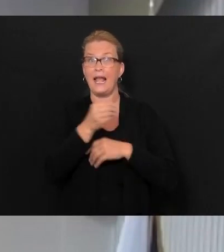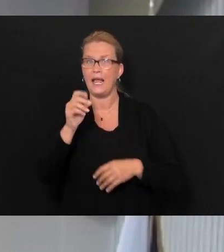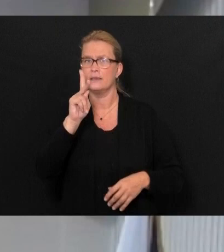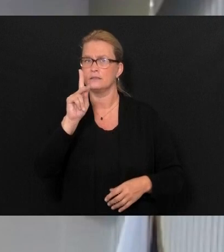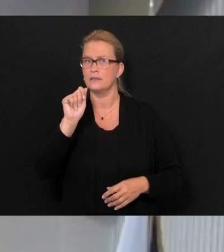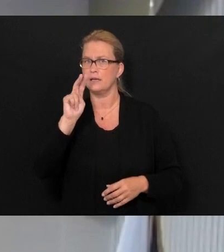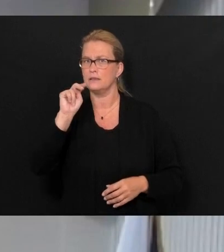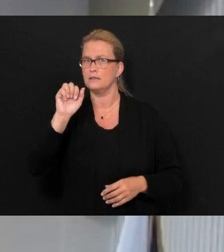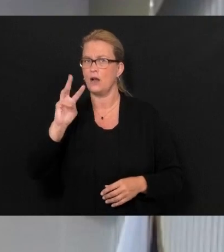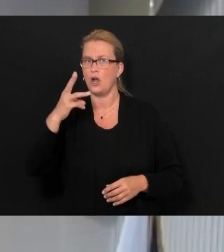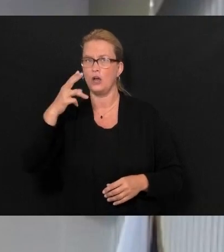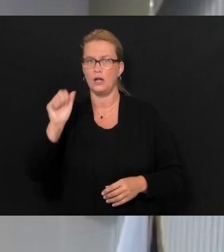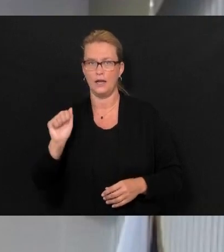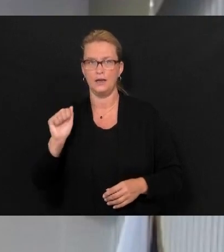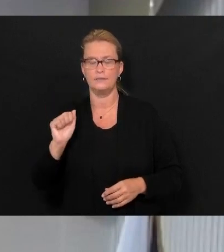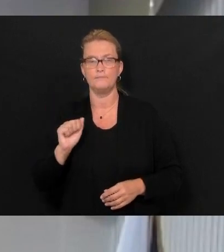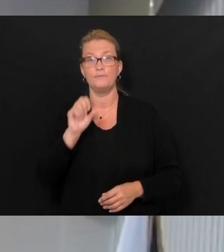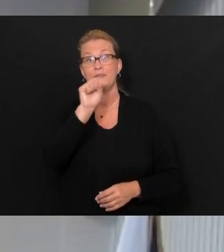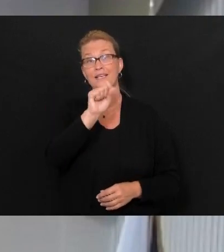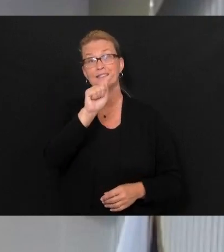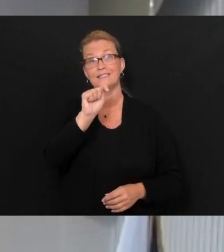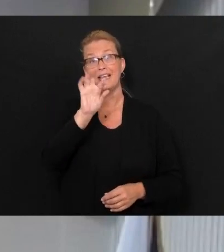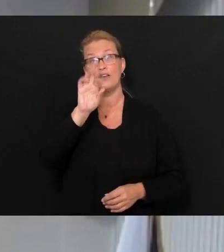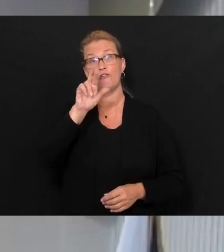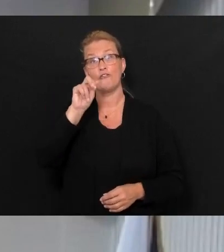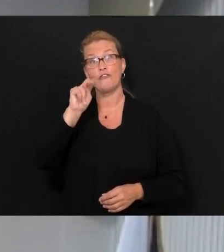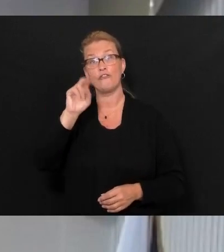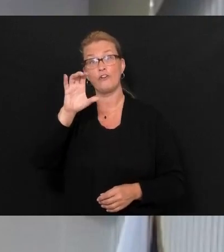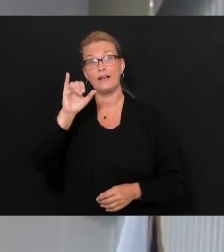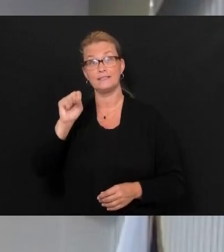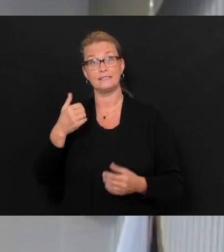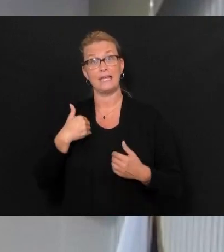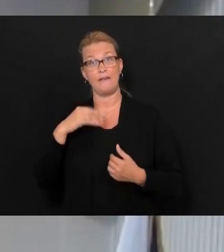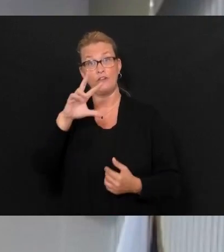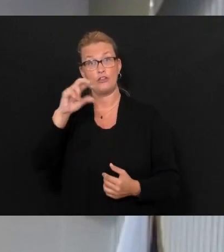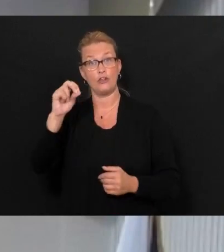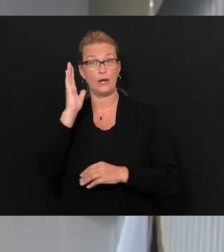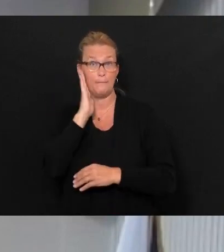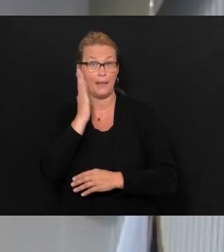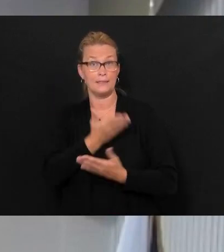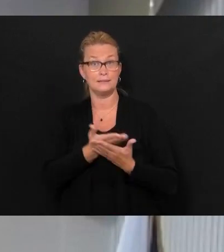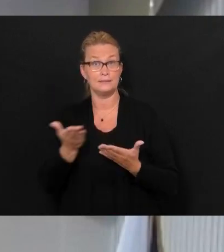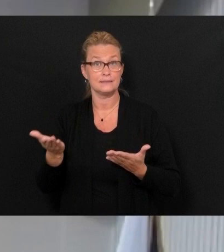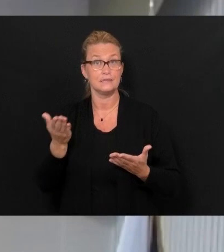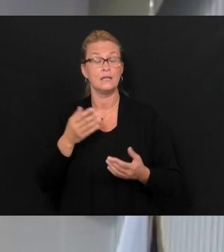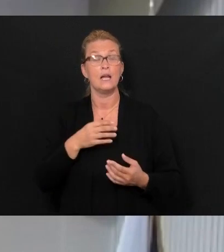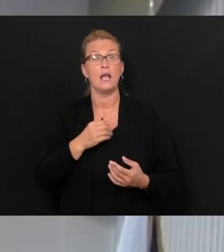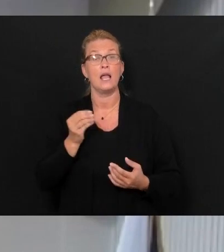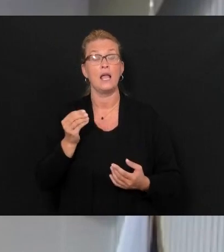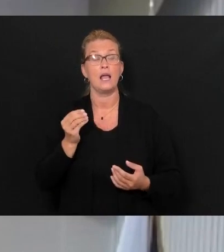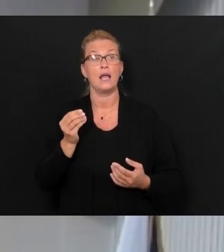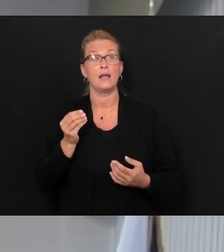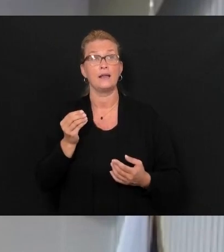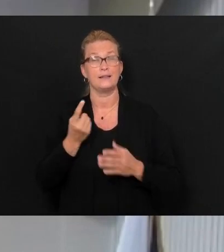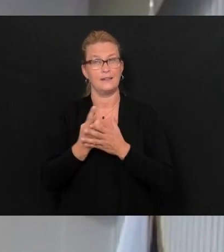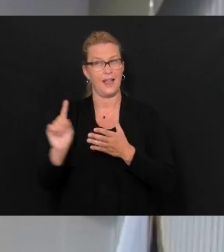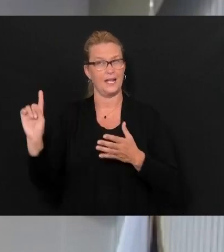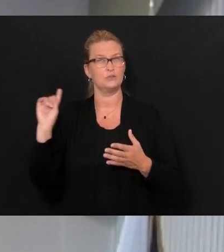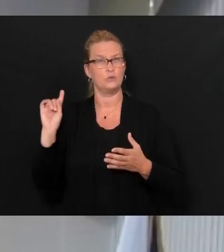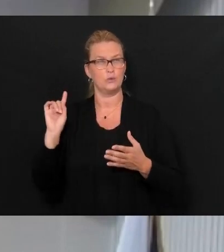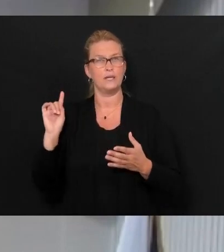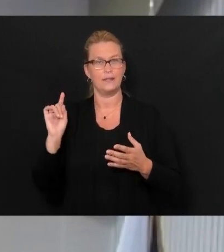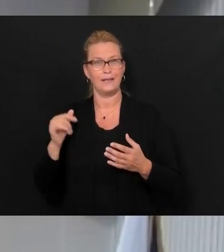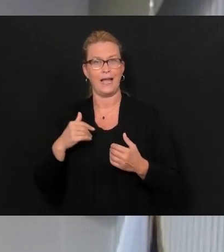St. Francis right now, we're looking at standing up a total of 30 beds, which I believe I mentioned last week in a call